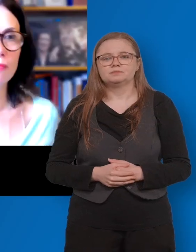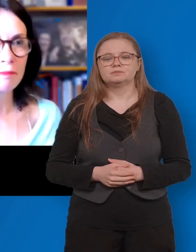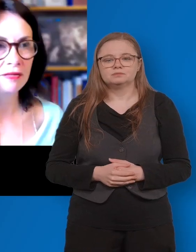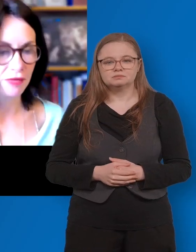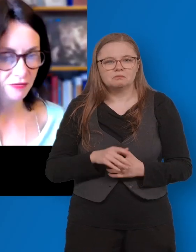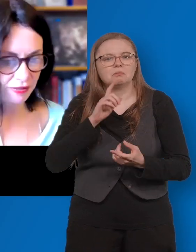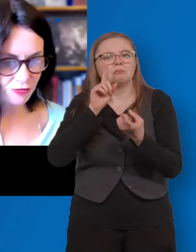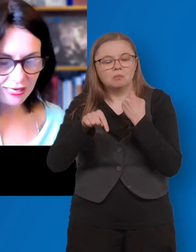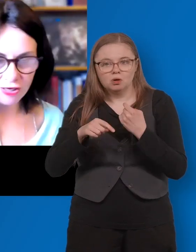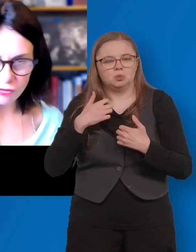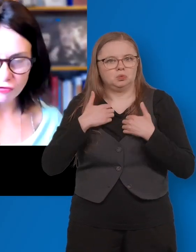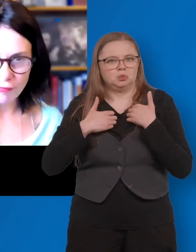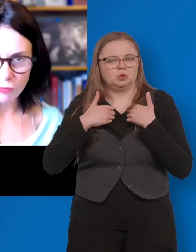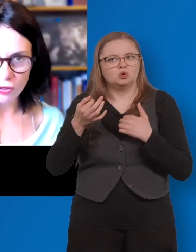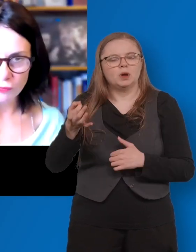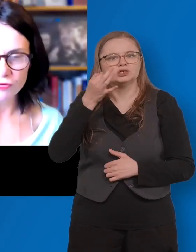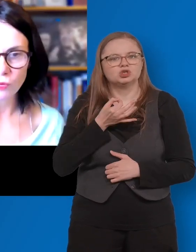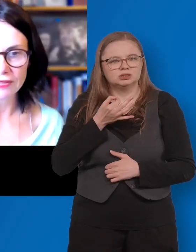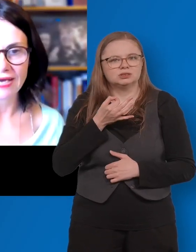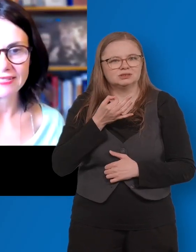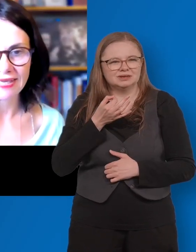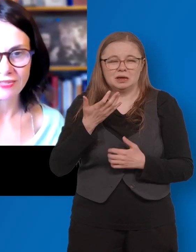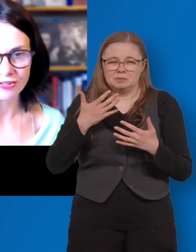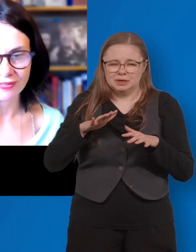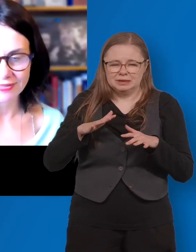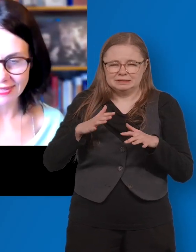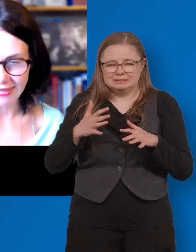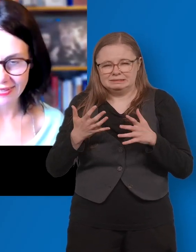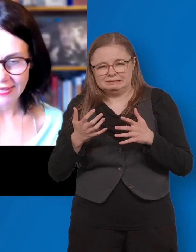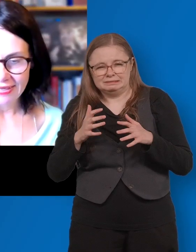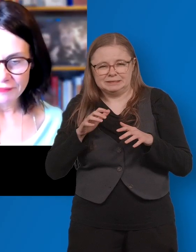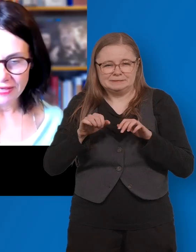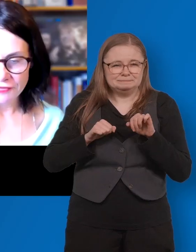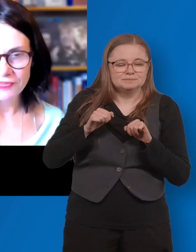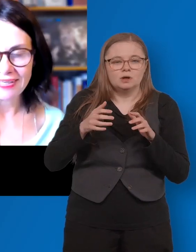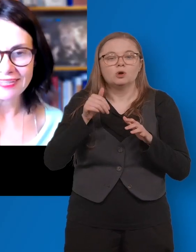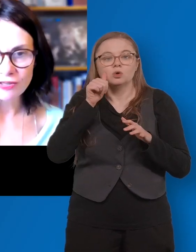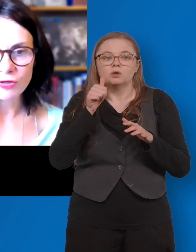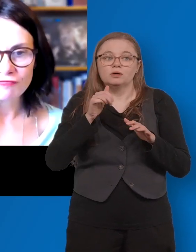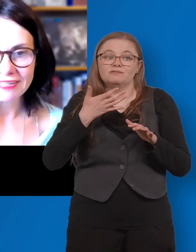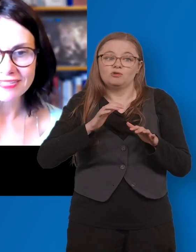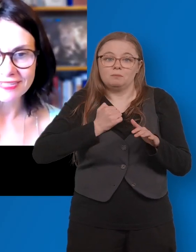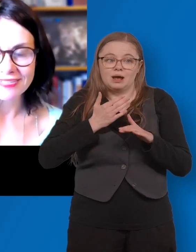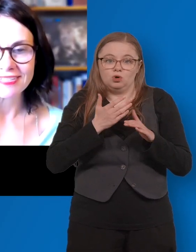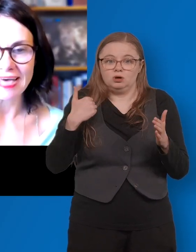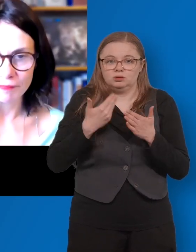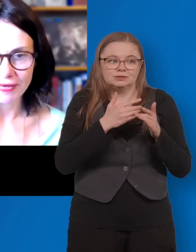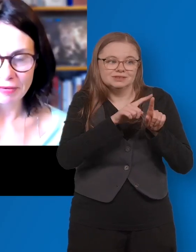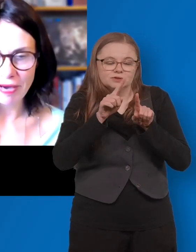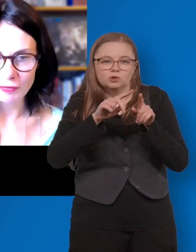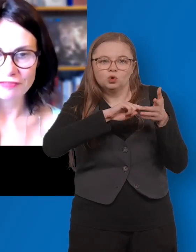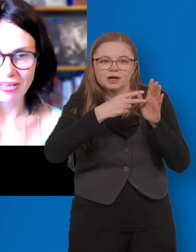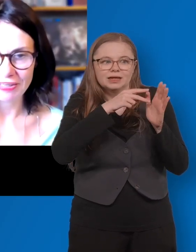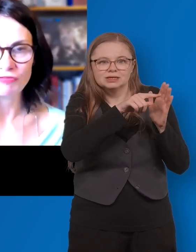I grapple with because I know from my work with organizations, the thing that convinces